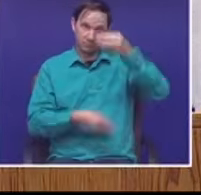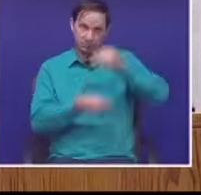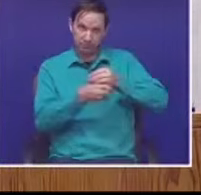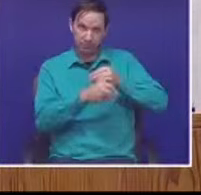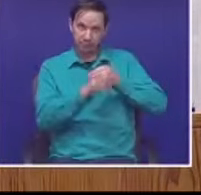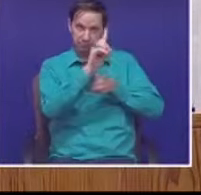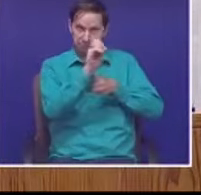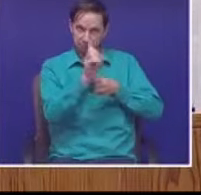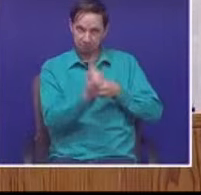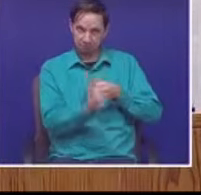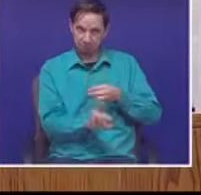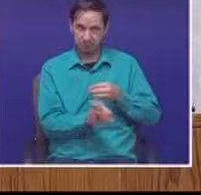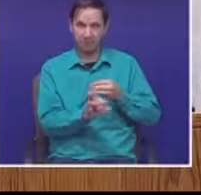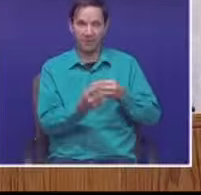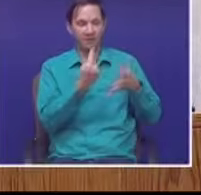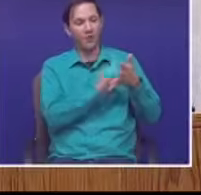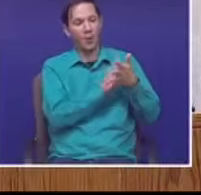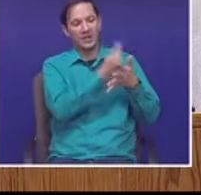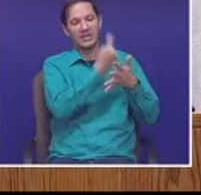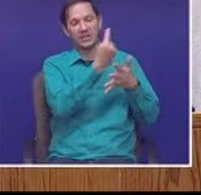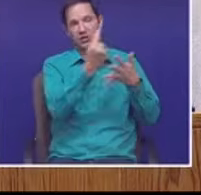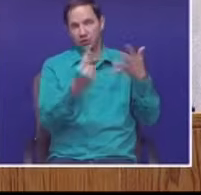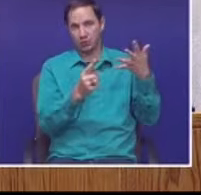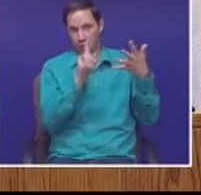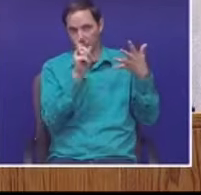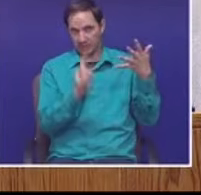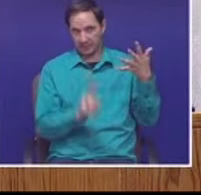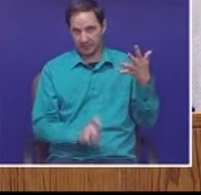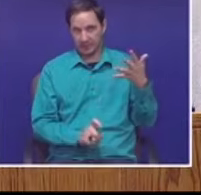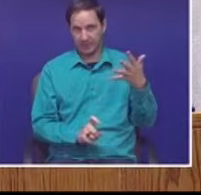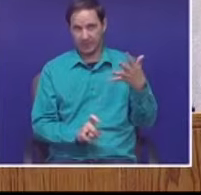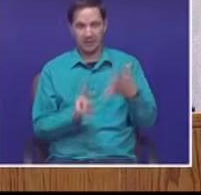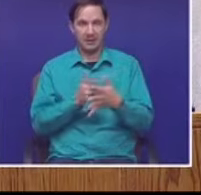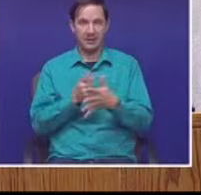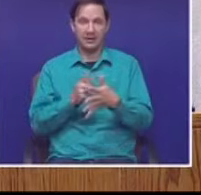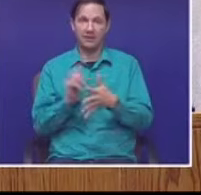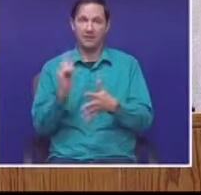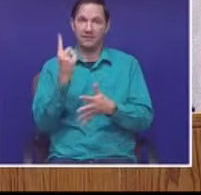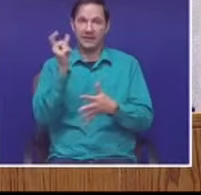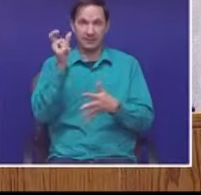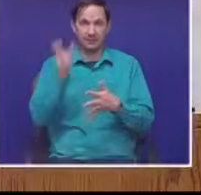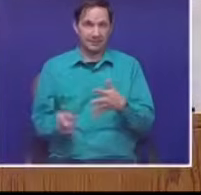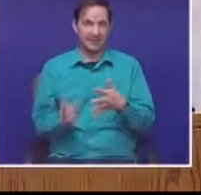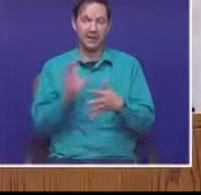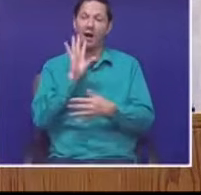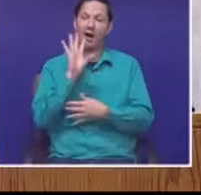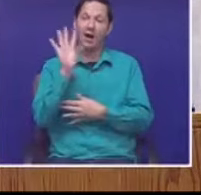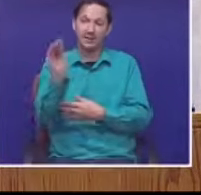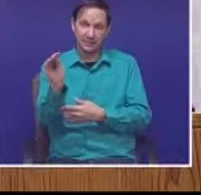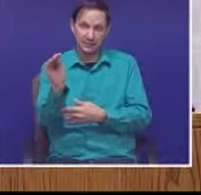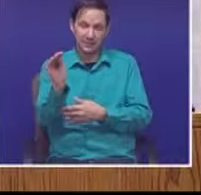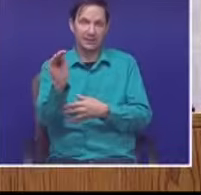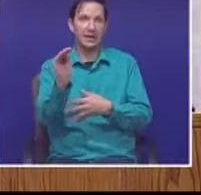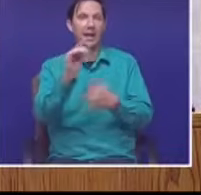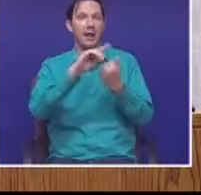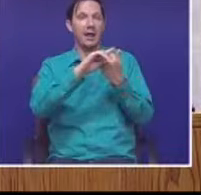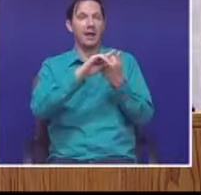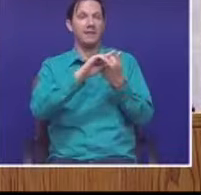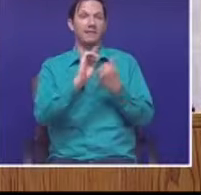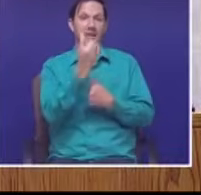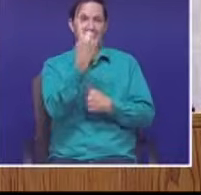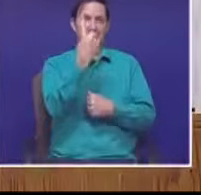are allowed per question. A member who has asked the initial question would be the first one to ask